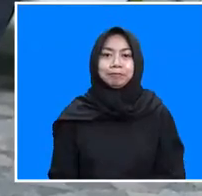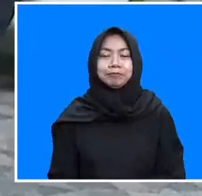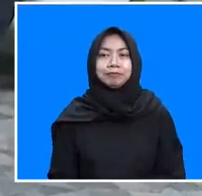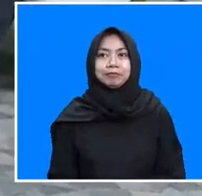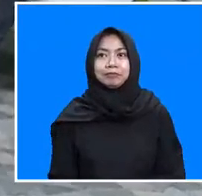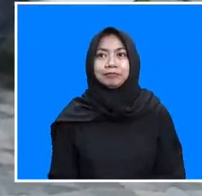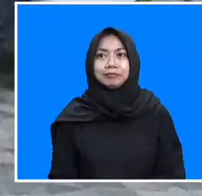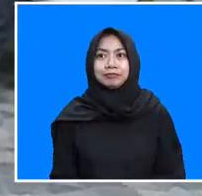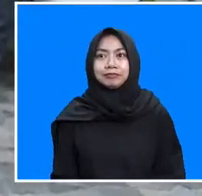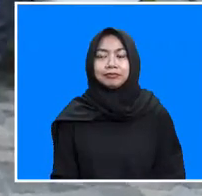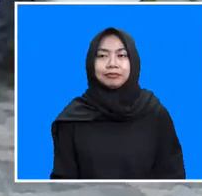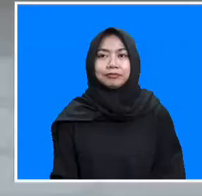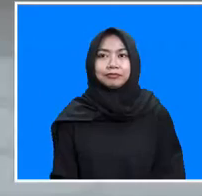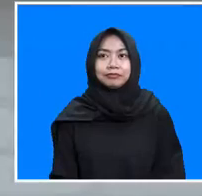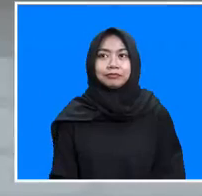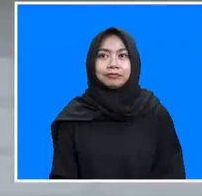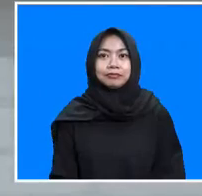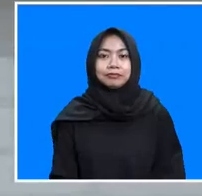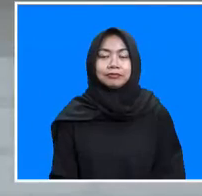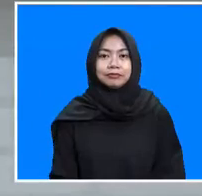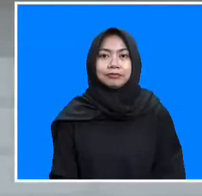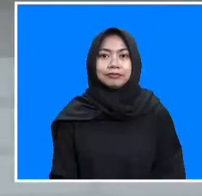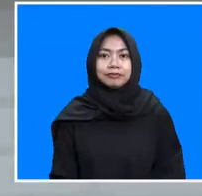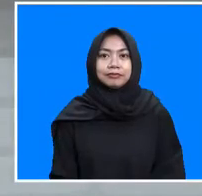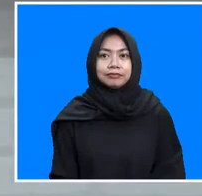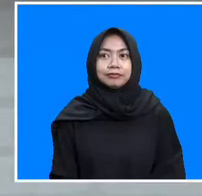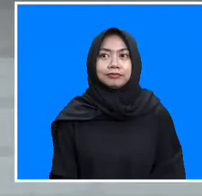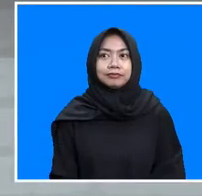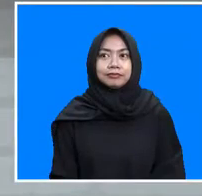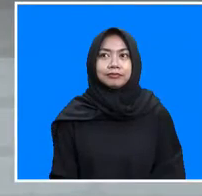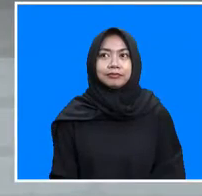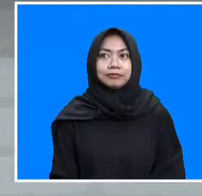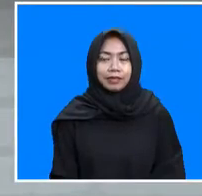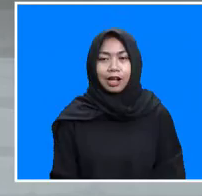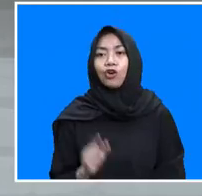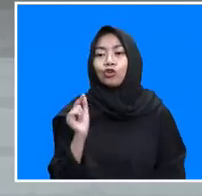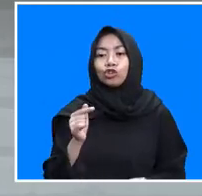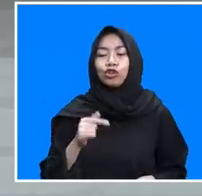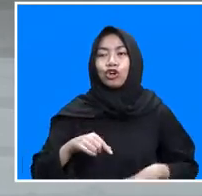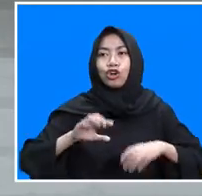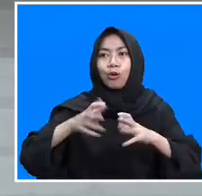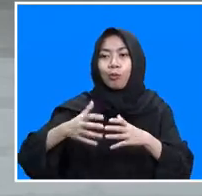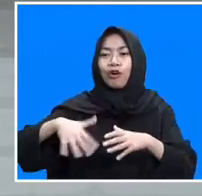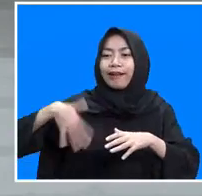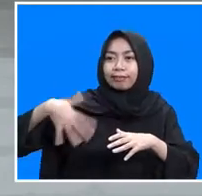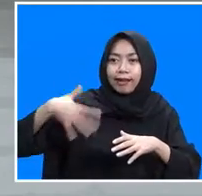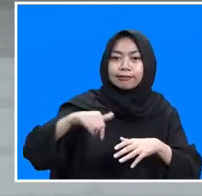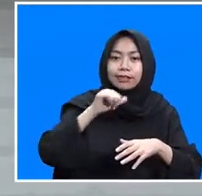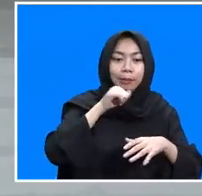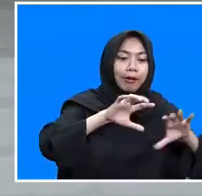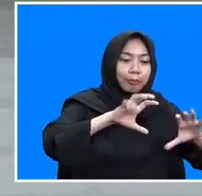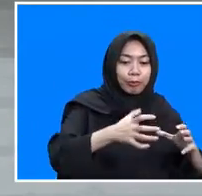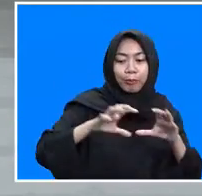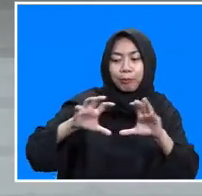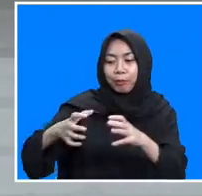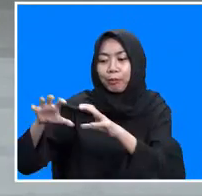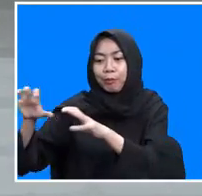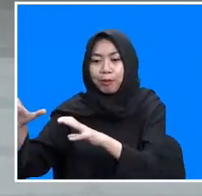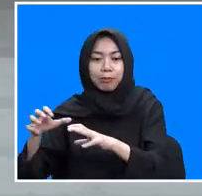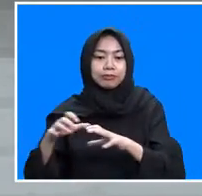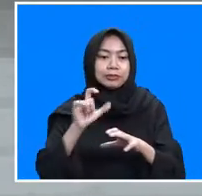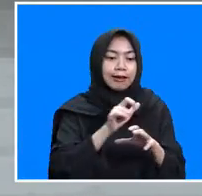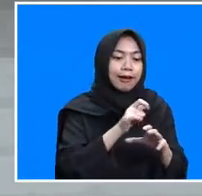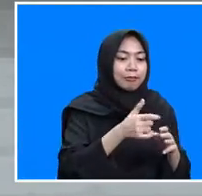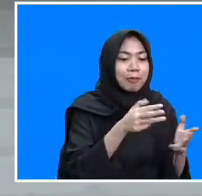And thank you so much also for breaking down the vulnerable groups in Australia and different strategies on how